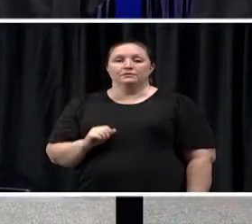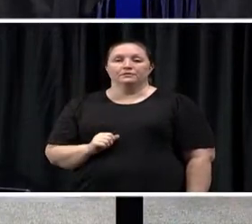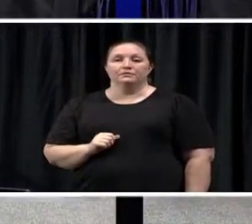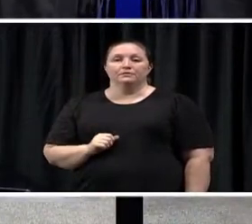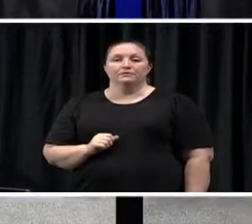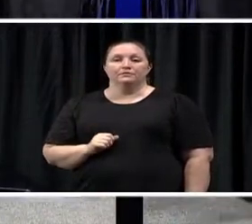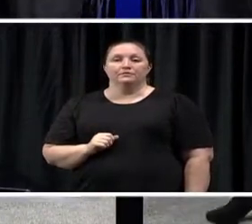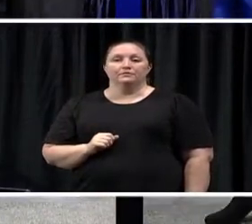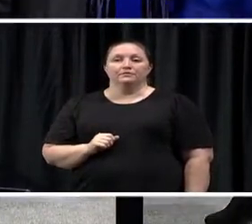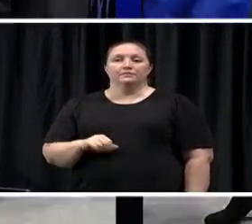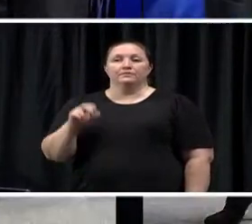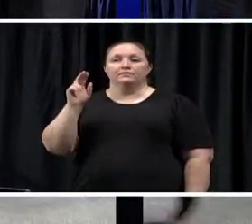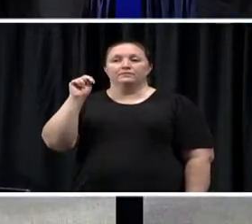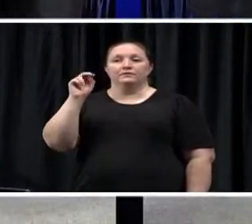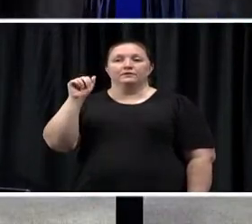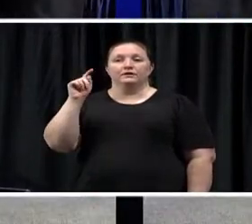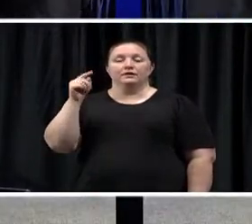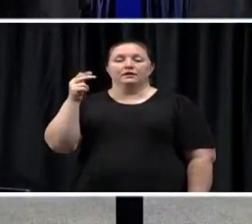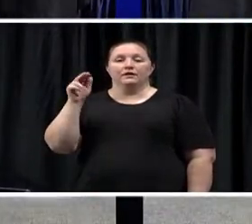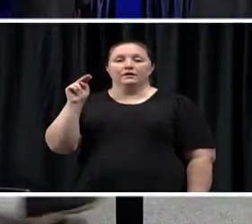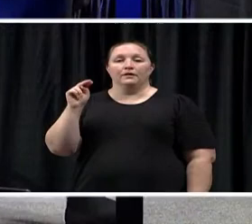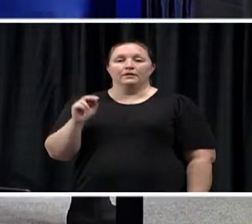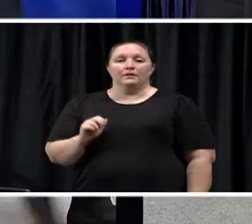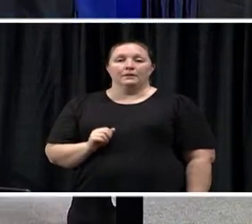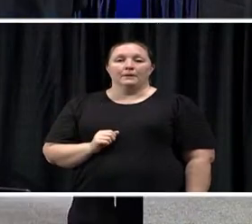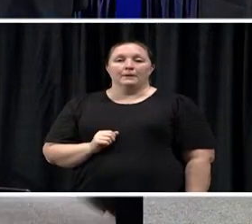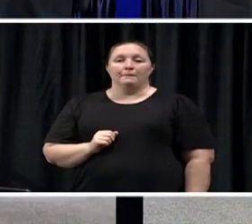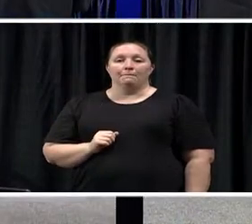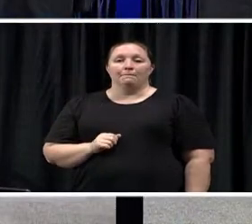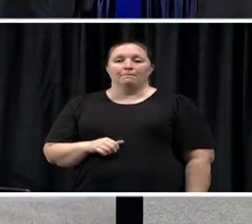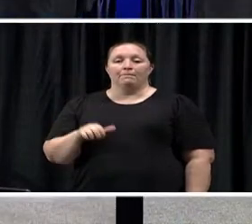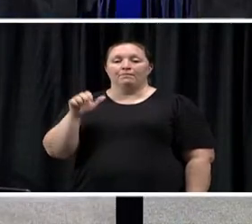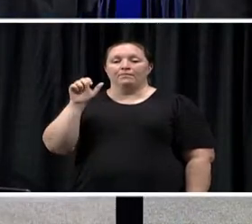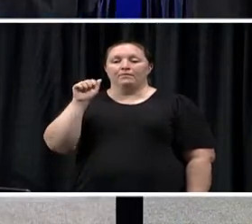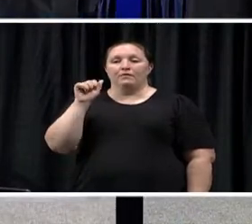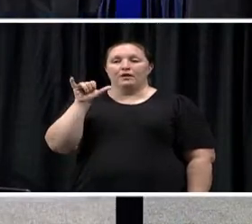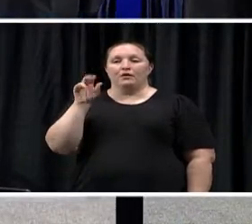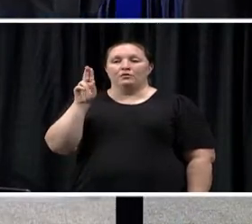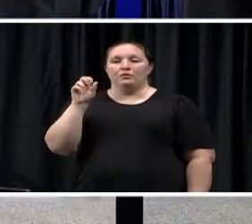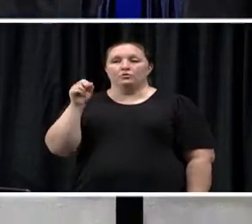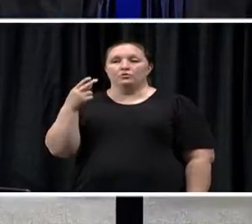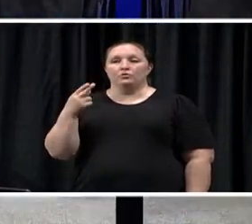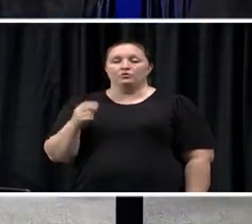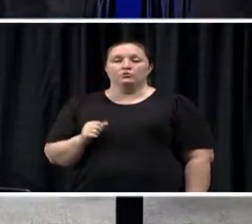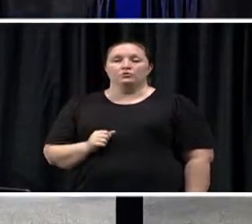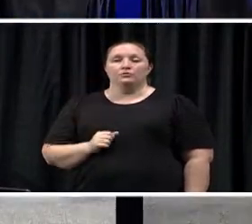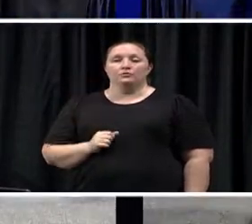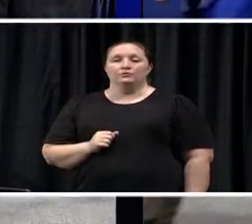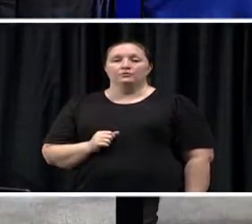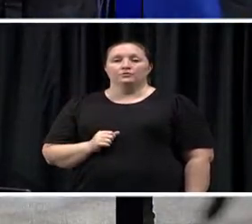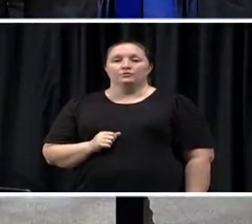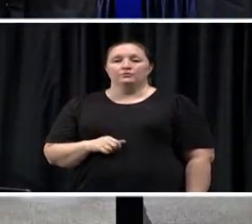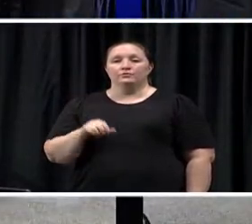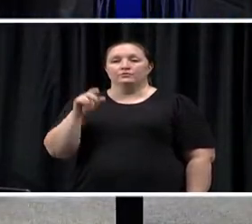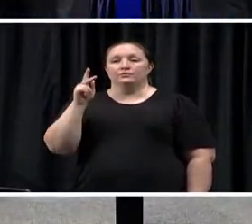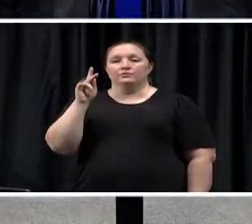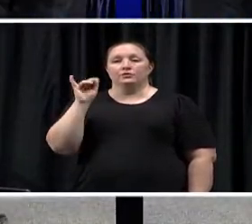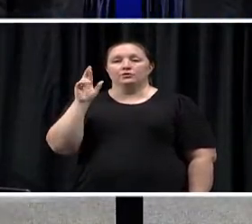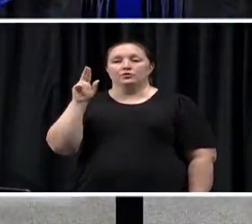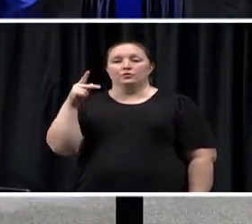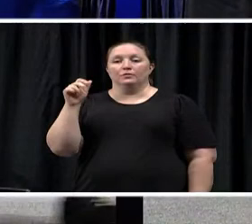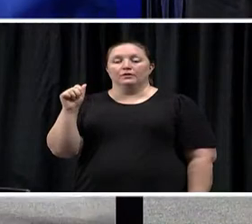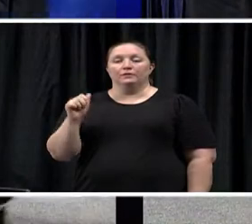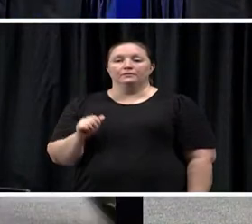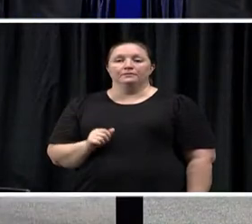Parks. Nathan Clinton Pally. Ayush Vasant Patel. Kirpa